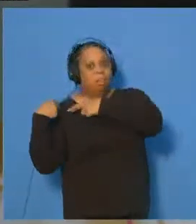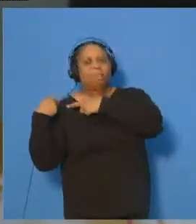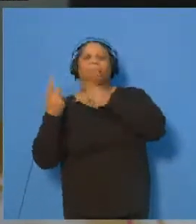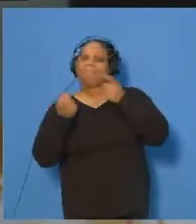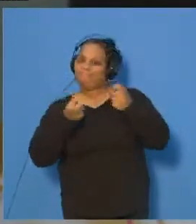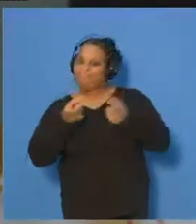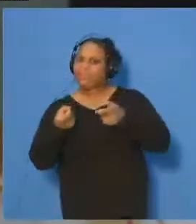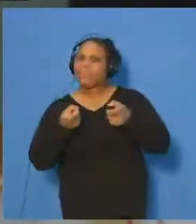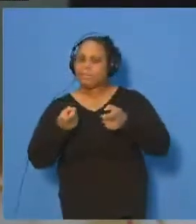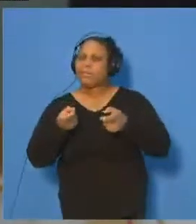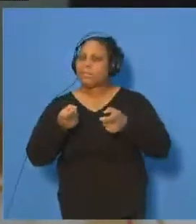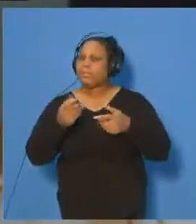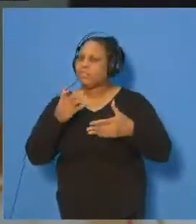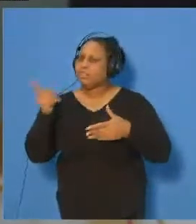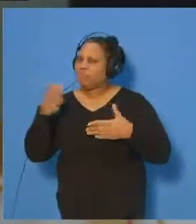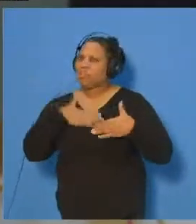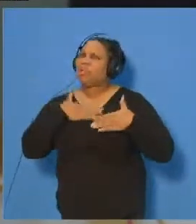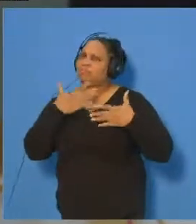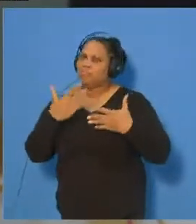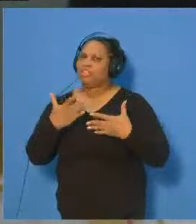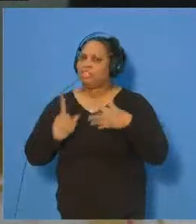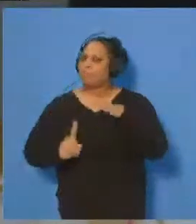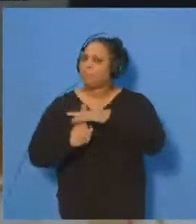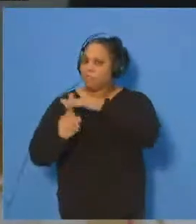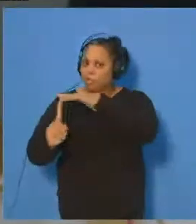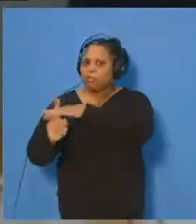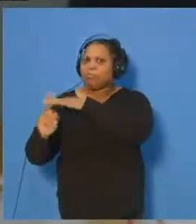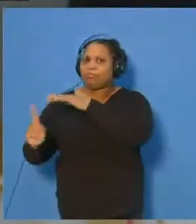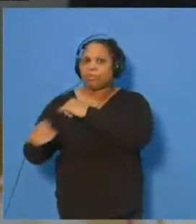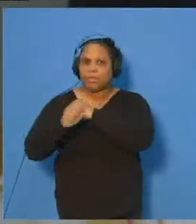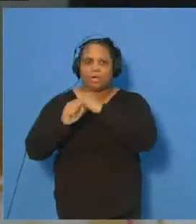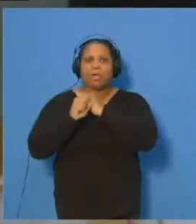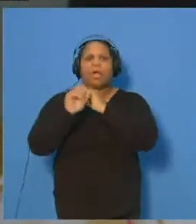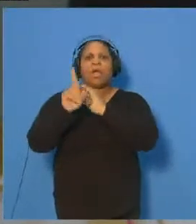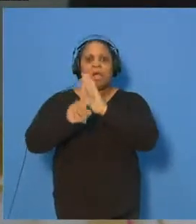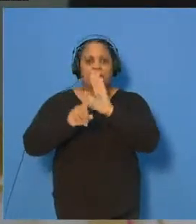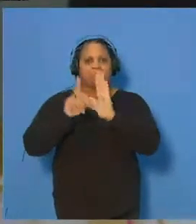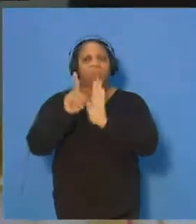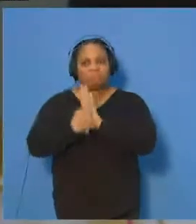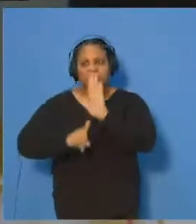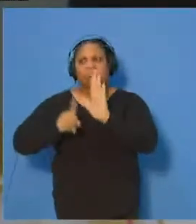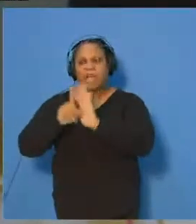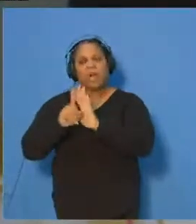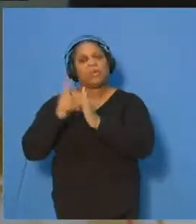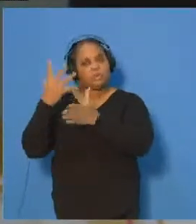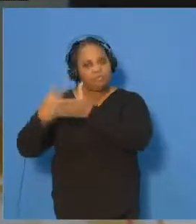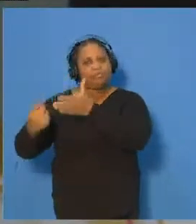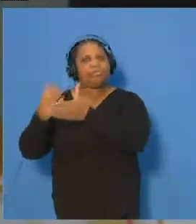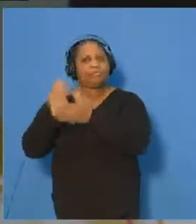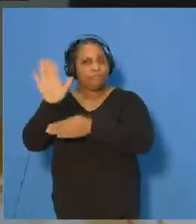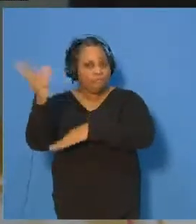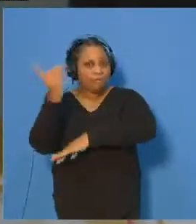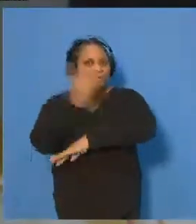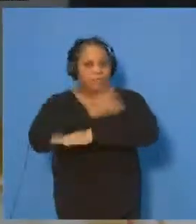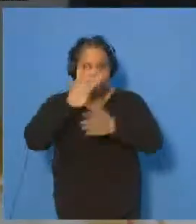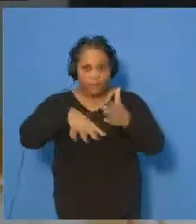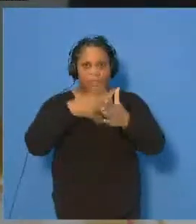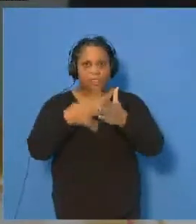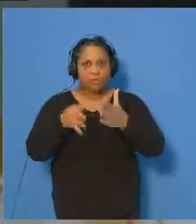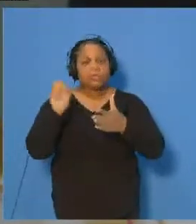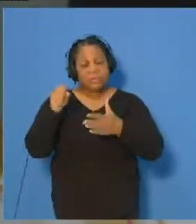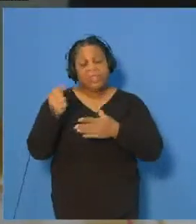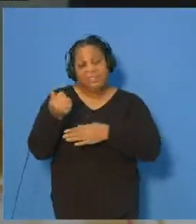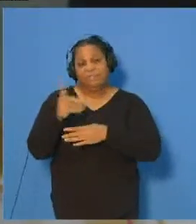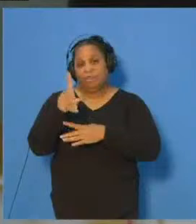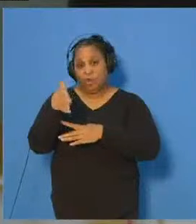now, as you can appreciate, and coming to a press conference effectively takes a couple hours out of her day. If there are particular questions, we do attempt